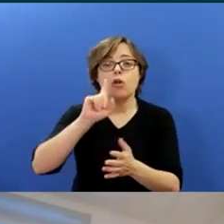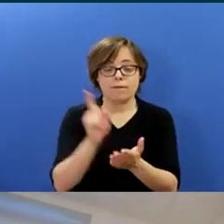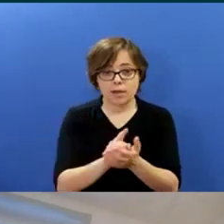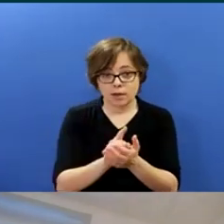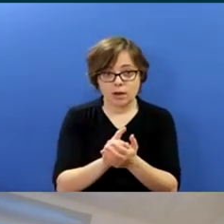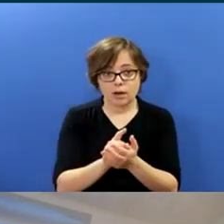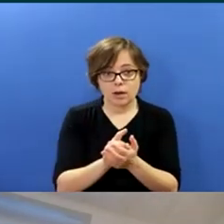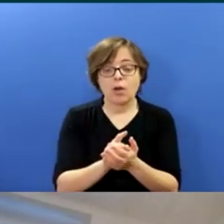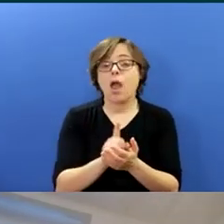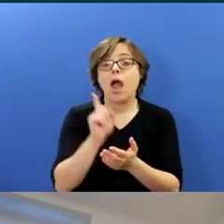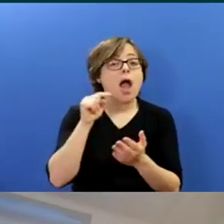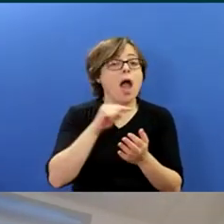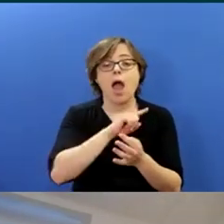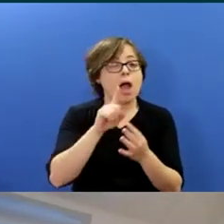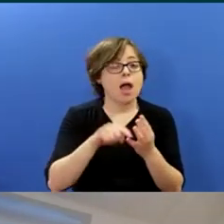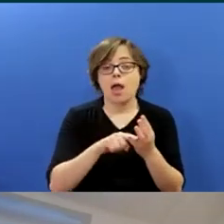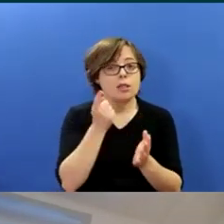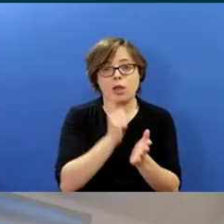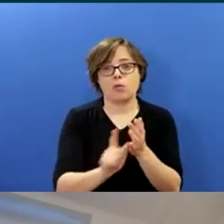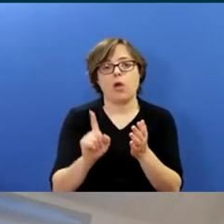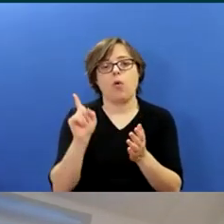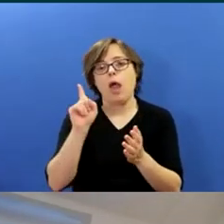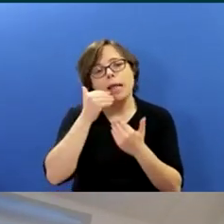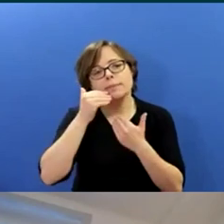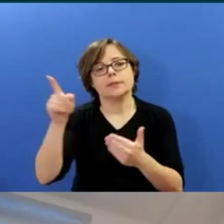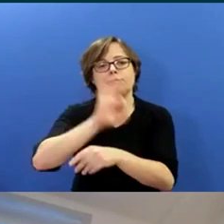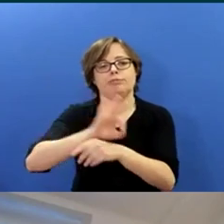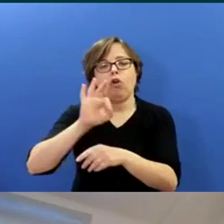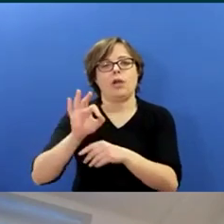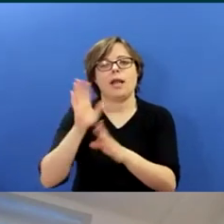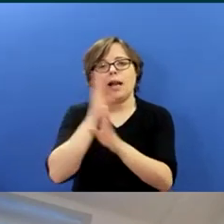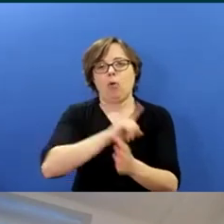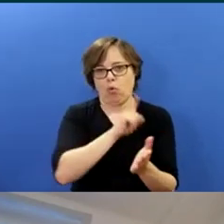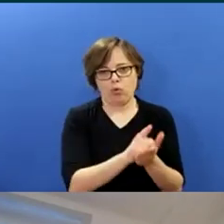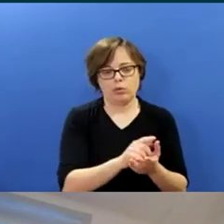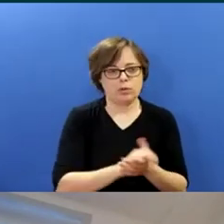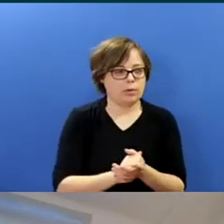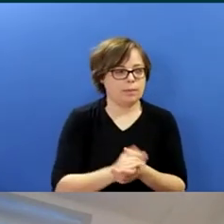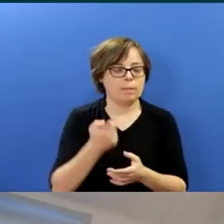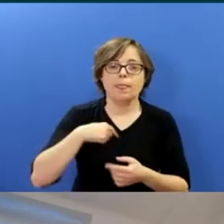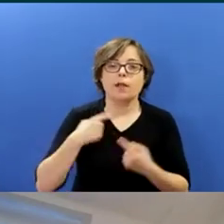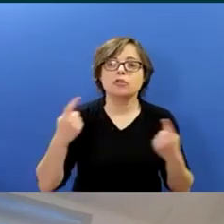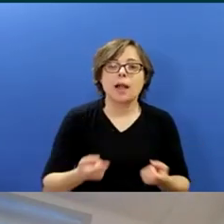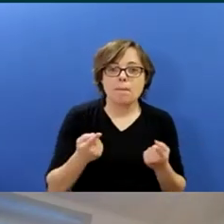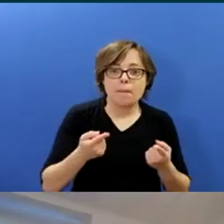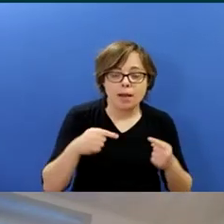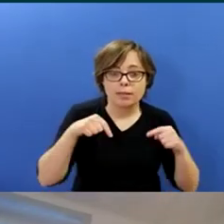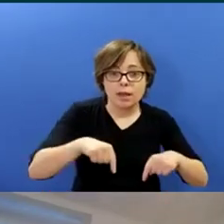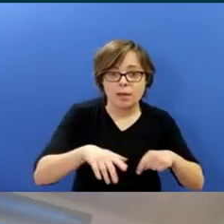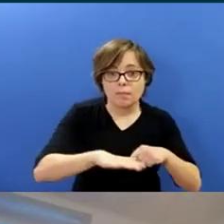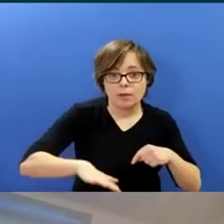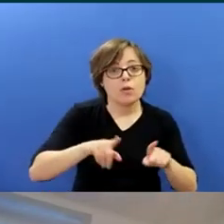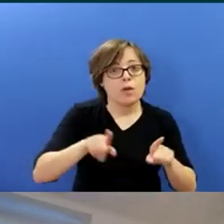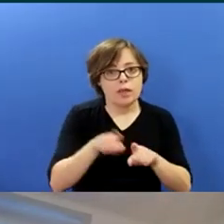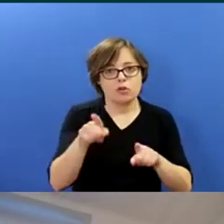and in combination with our campaign, for us, it's a real added value. They are